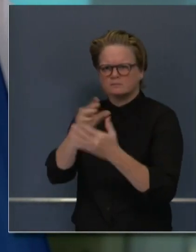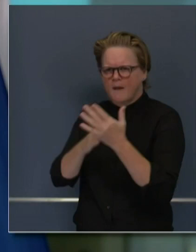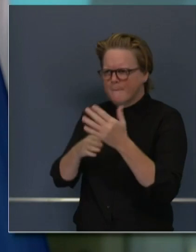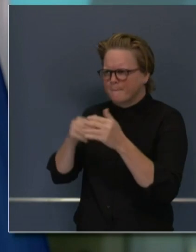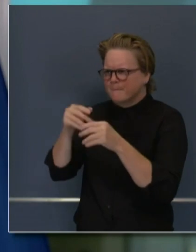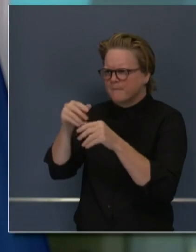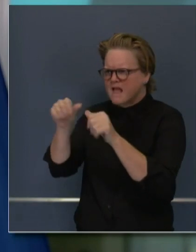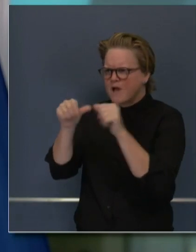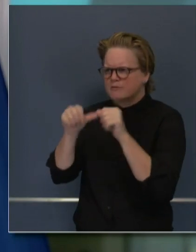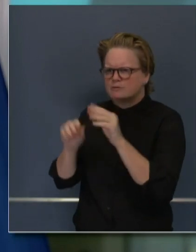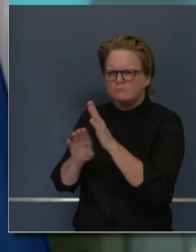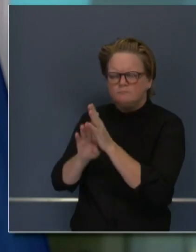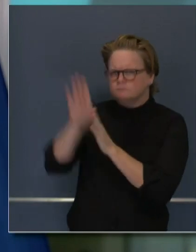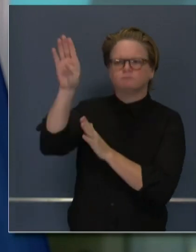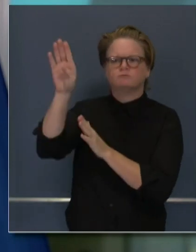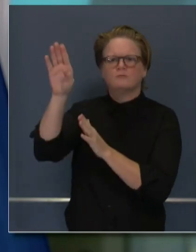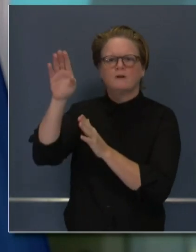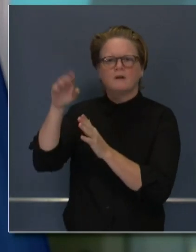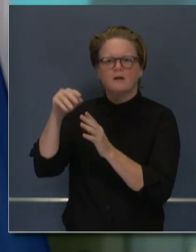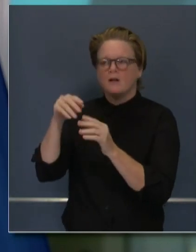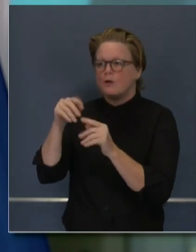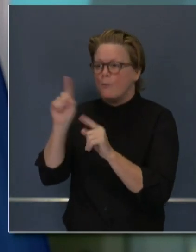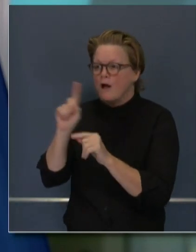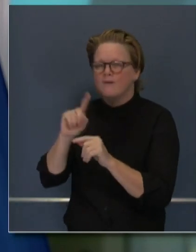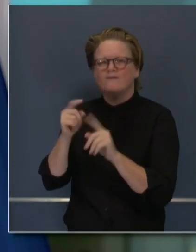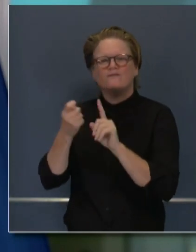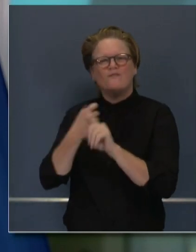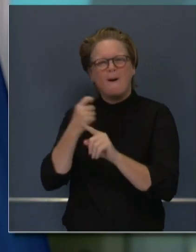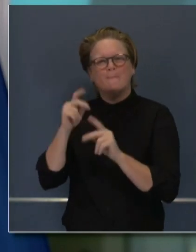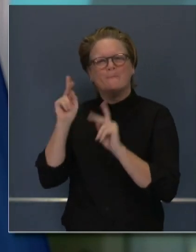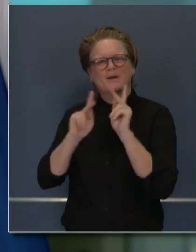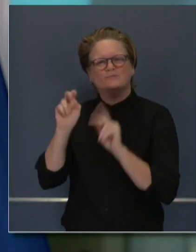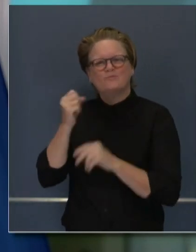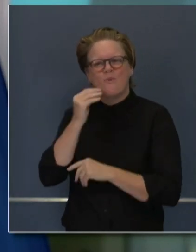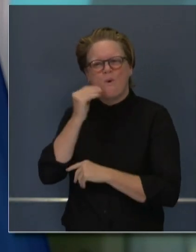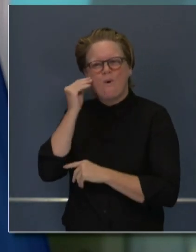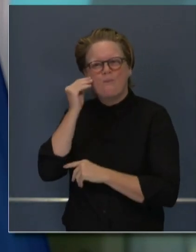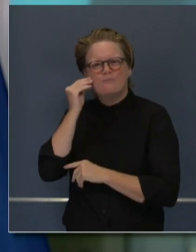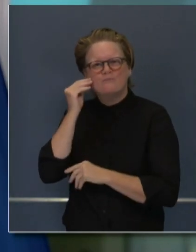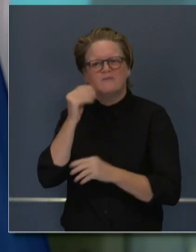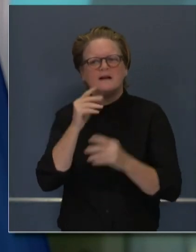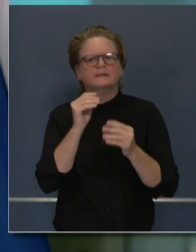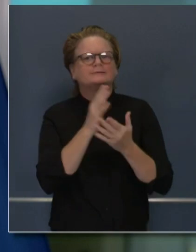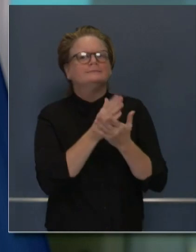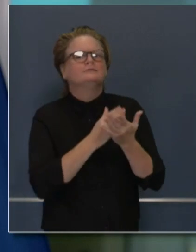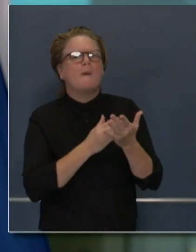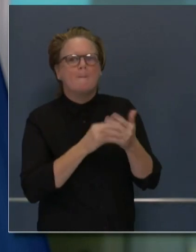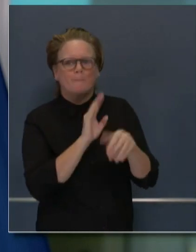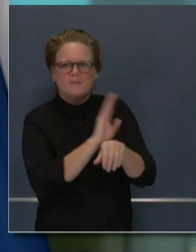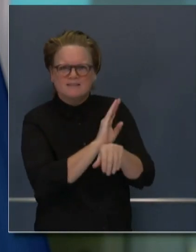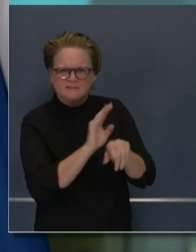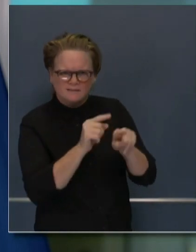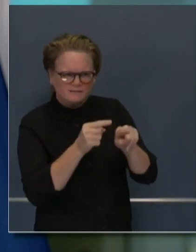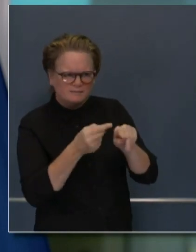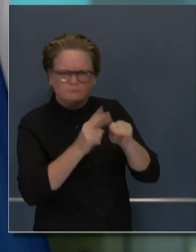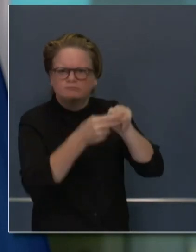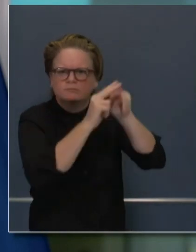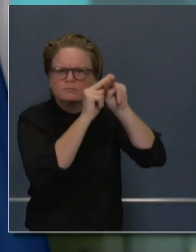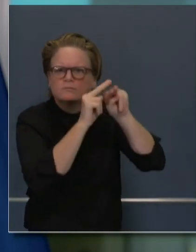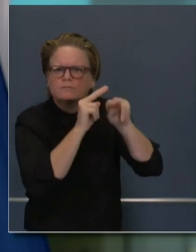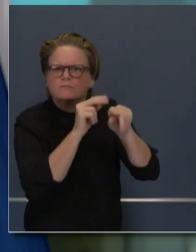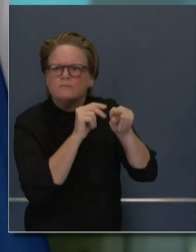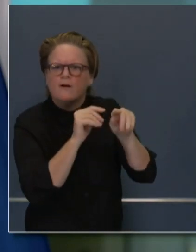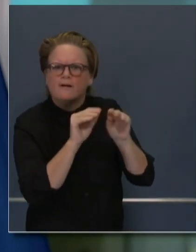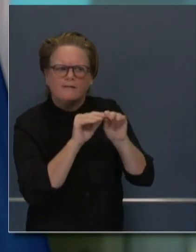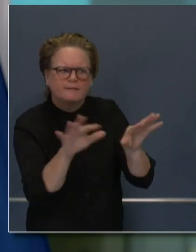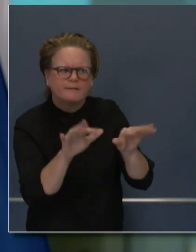challenge with transmission. Cases do occur there. We talked about why. If they happen indoors,